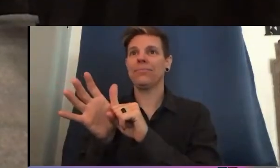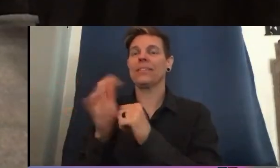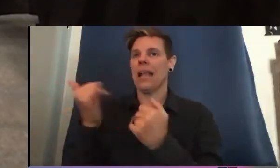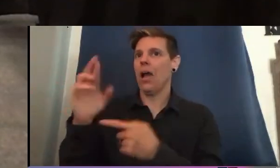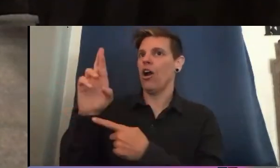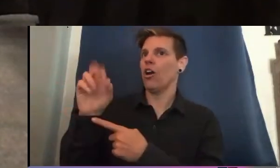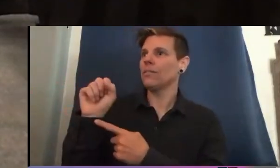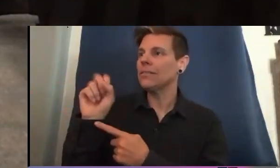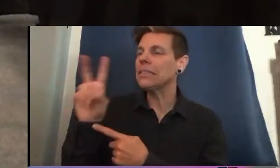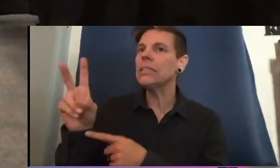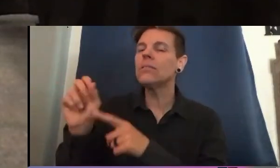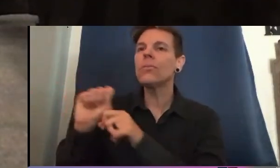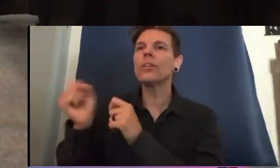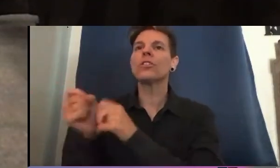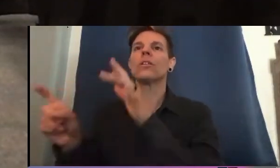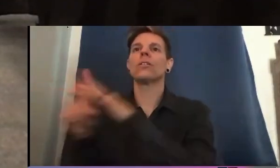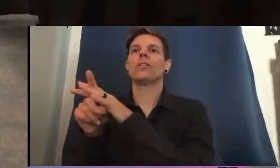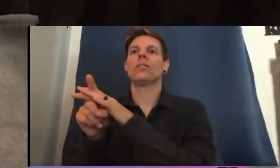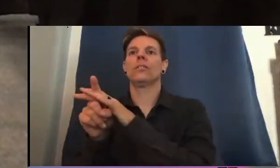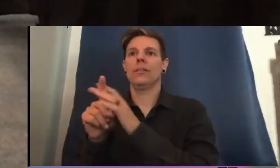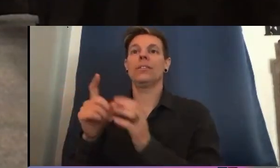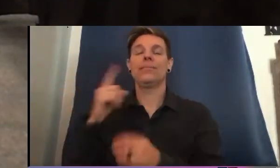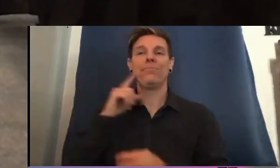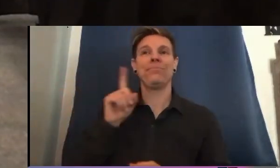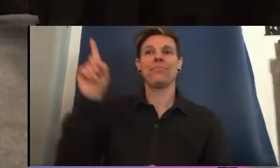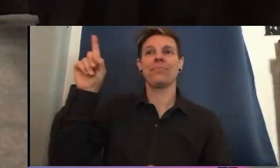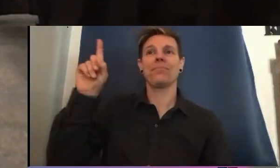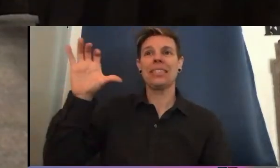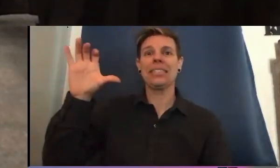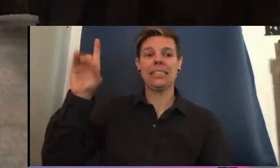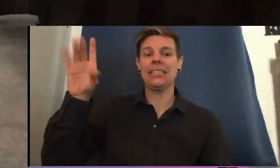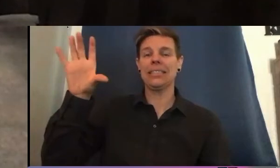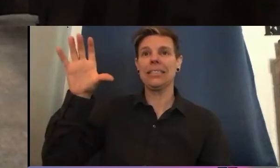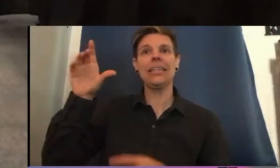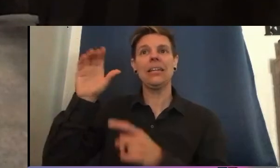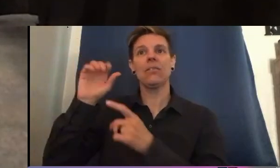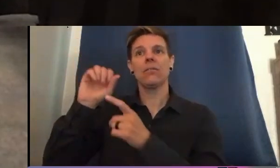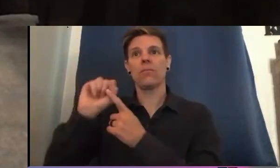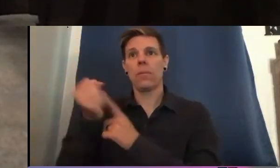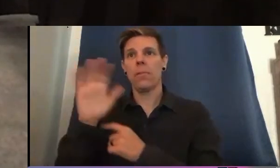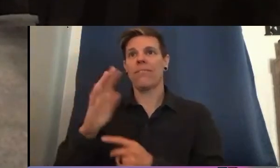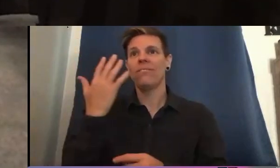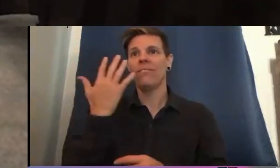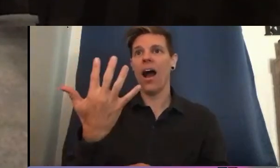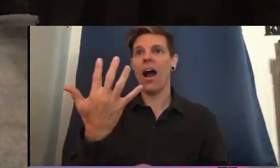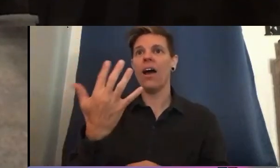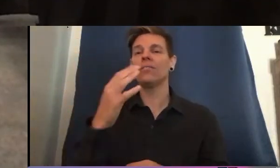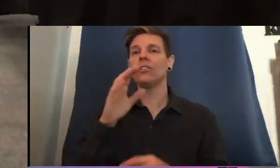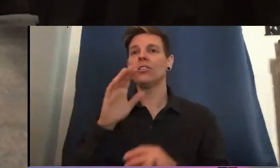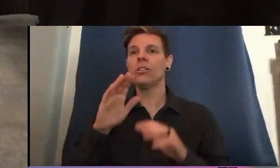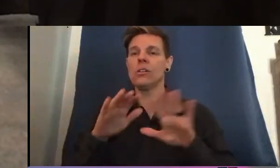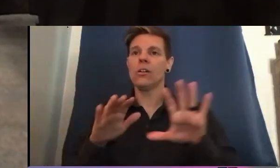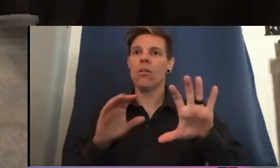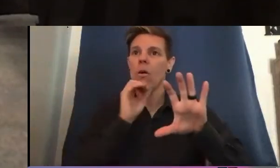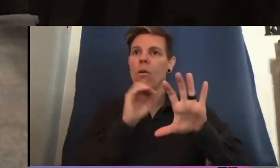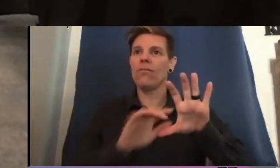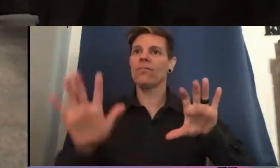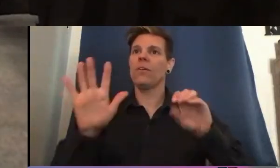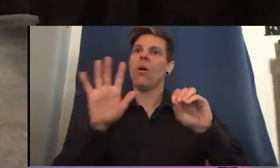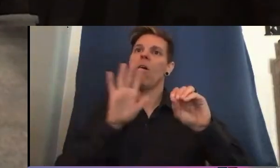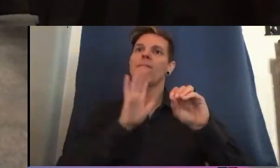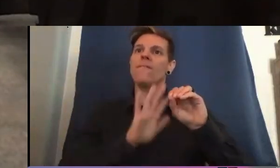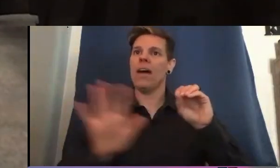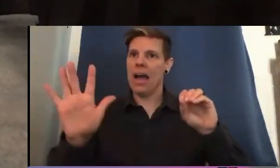the CDC COVID data tracker, Chart 5, children in the 0 to 17 age group have a 99.997 chance of